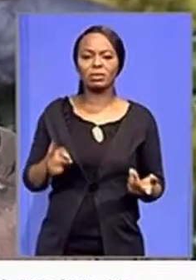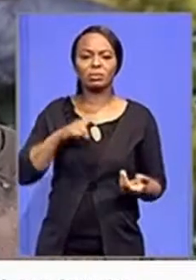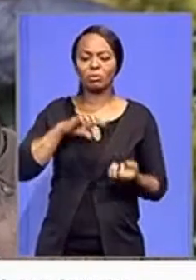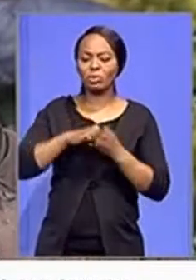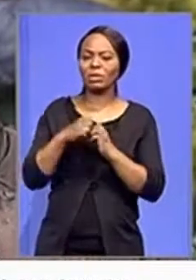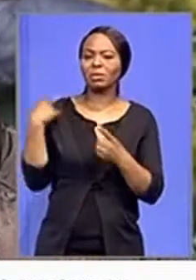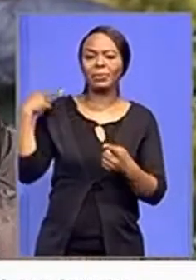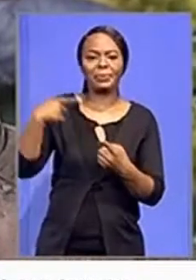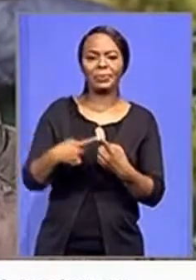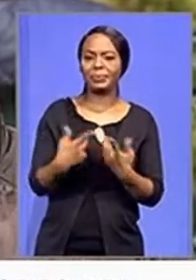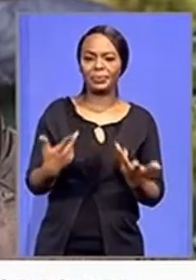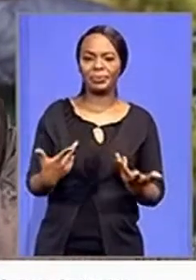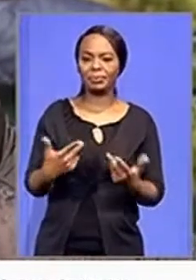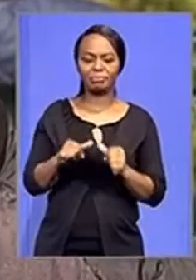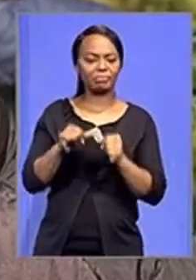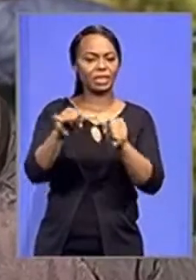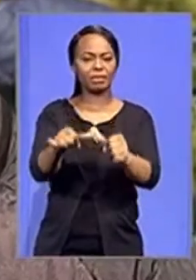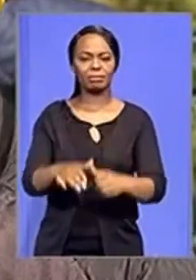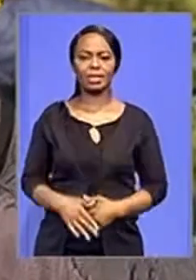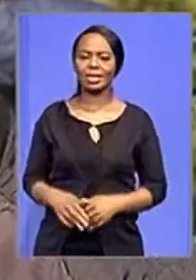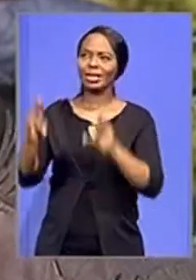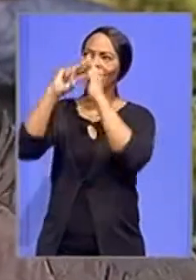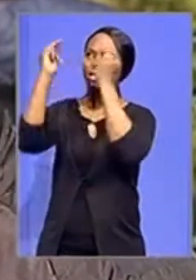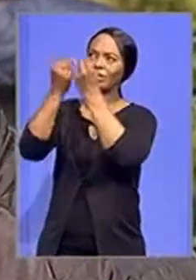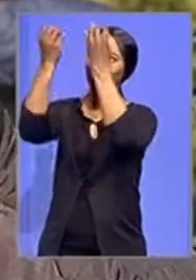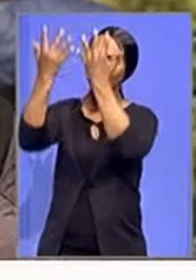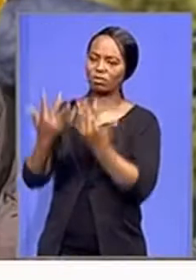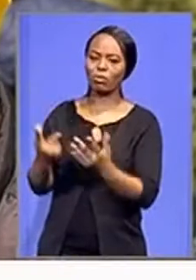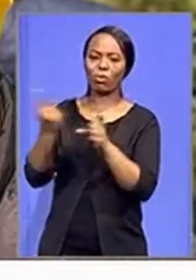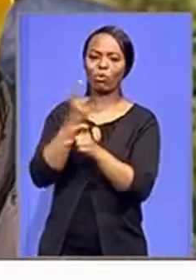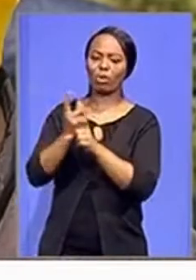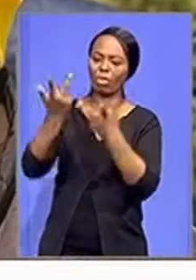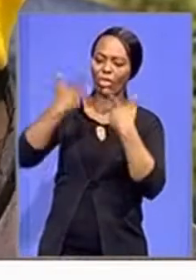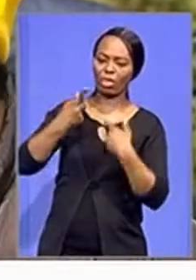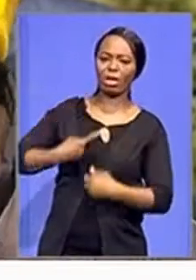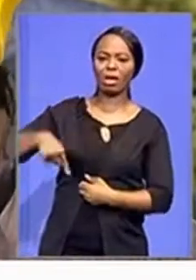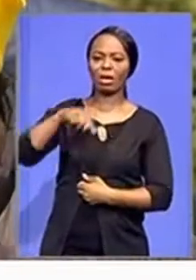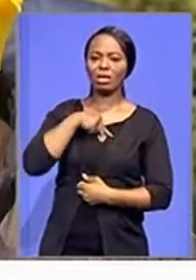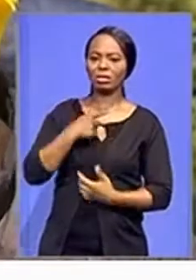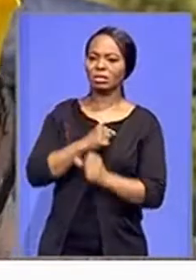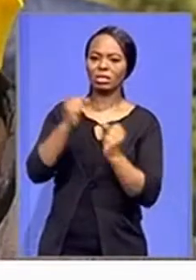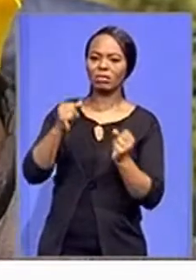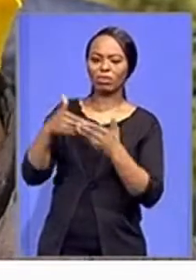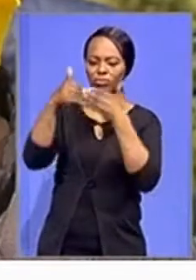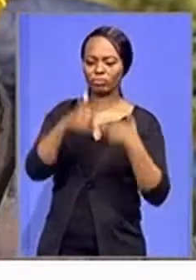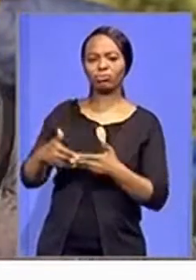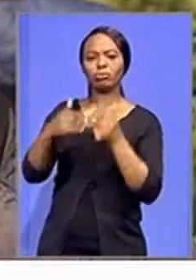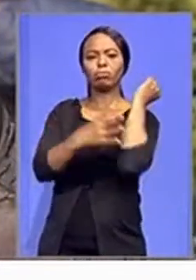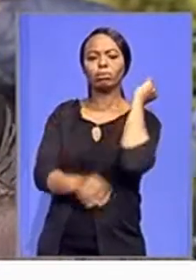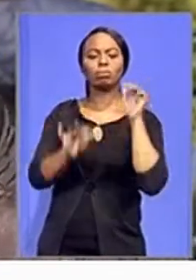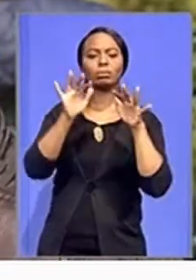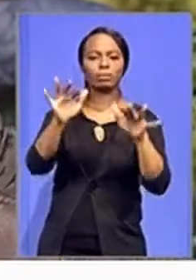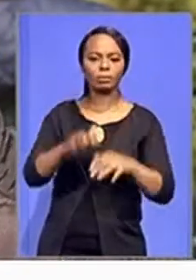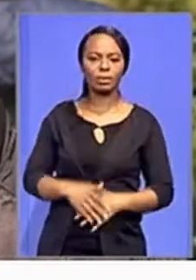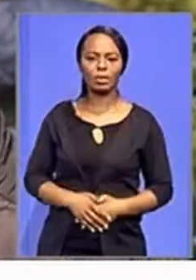ketekago. It has been a historical reality that the National Treasury has always been hostile to the working class and the poor. But it becomes